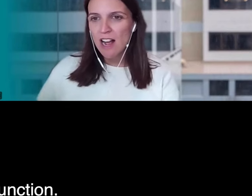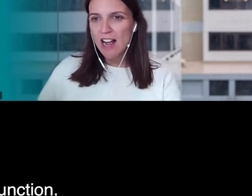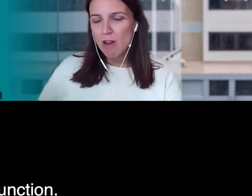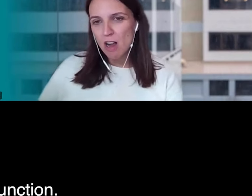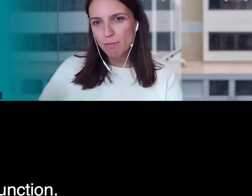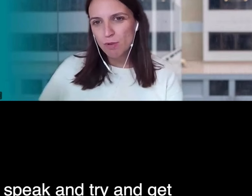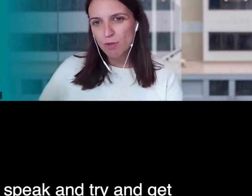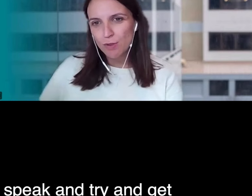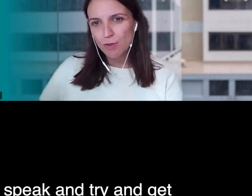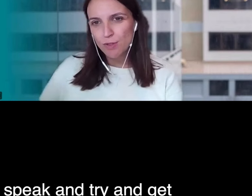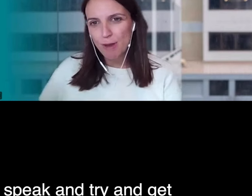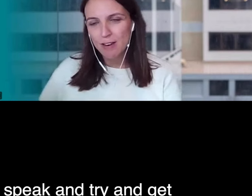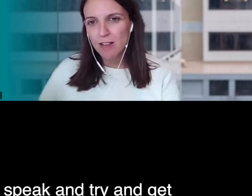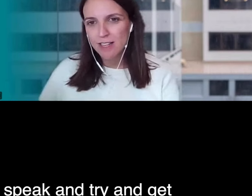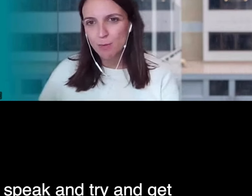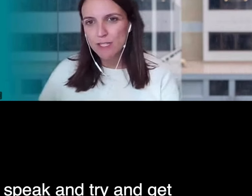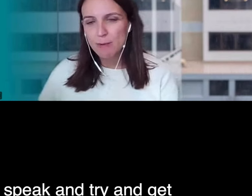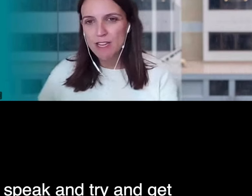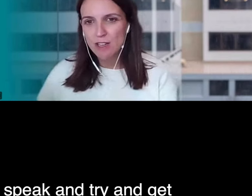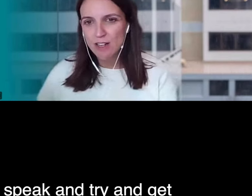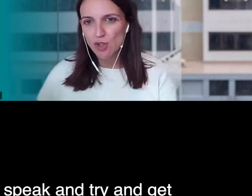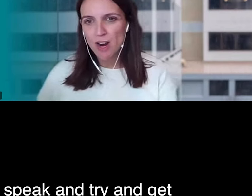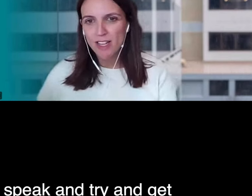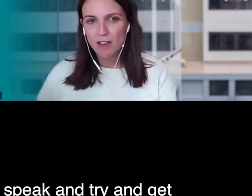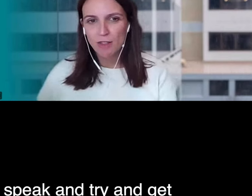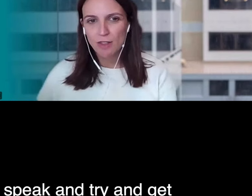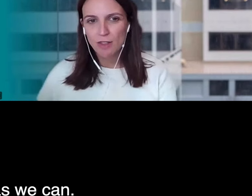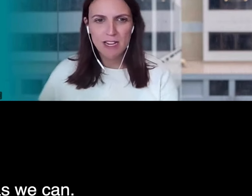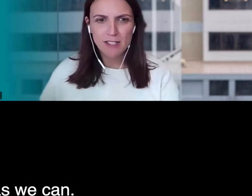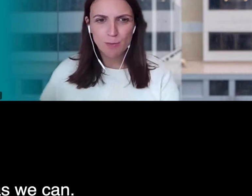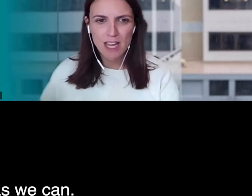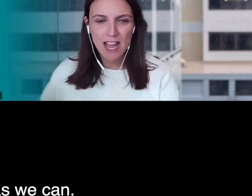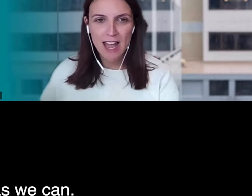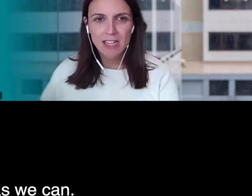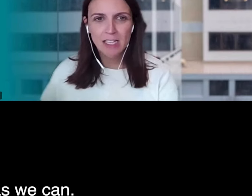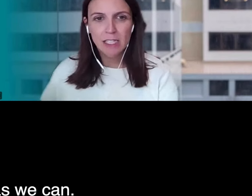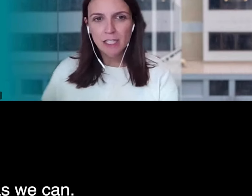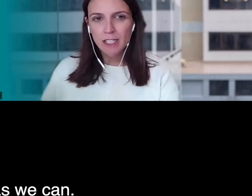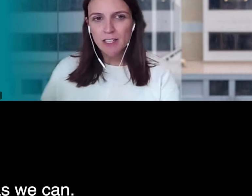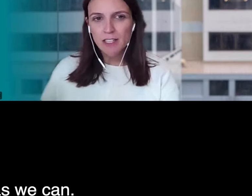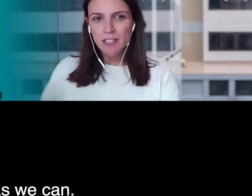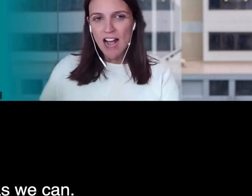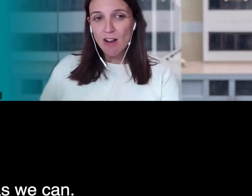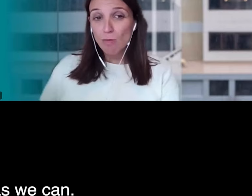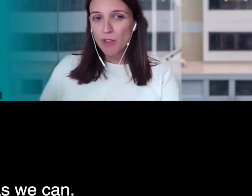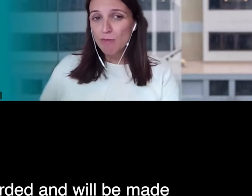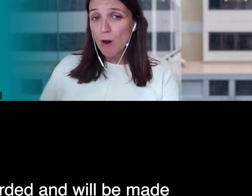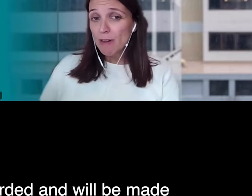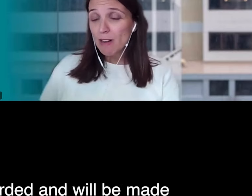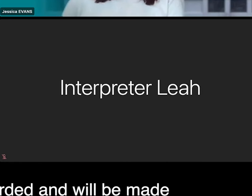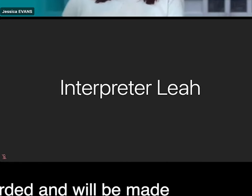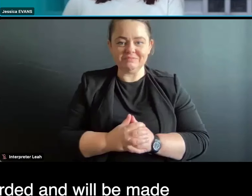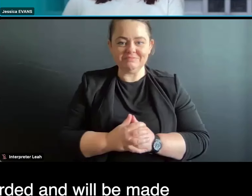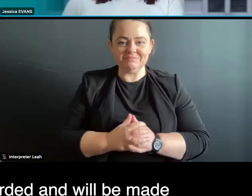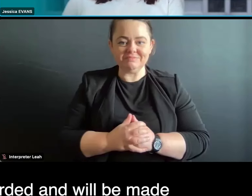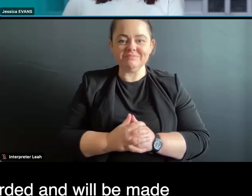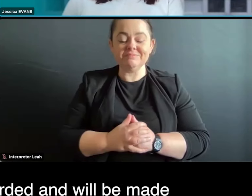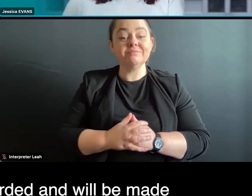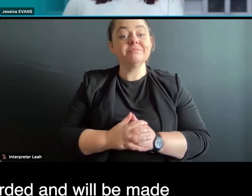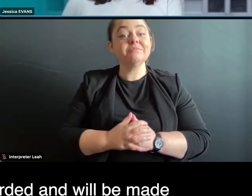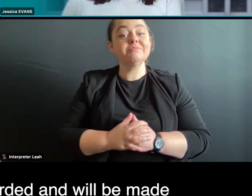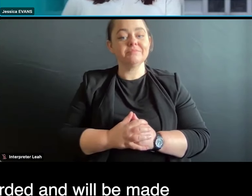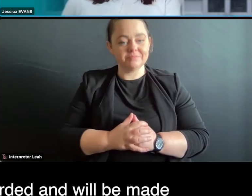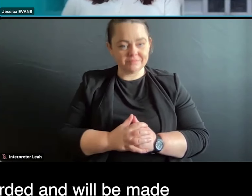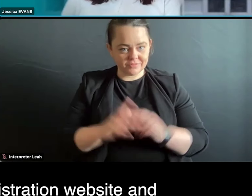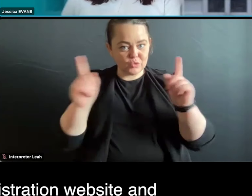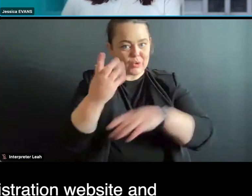function. I'll put those to the panel as we speak and try and get through as many as we can. The webinar is also being